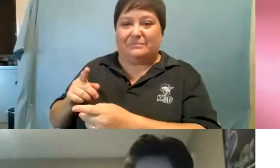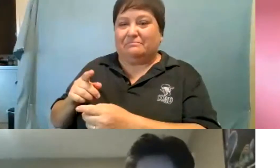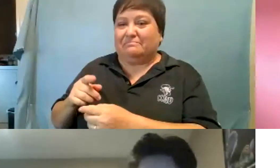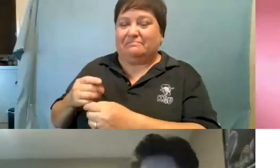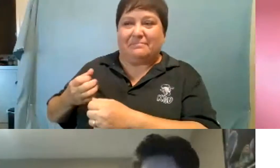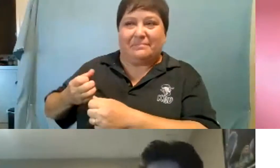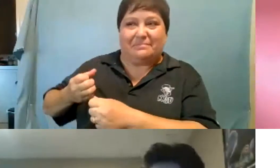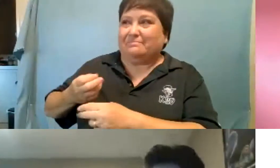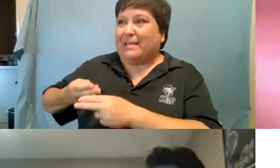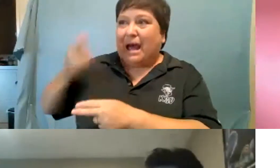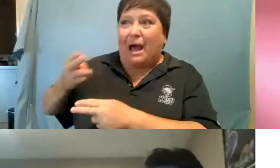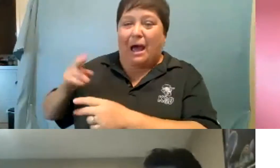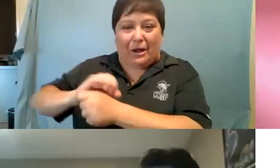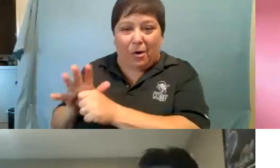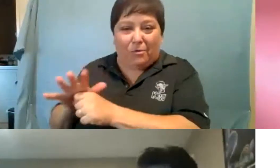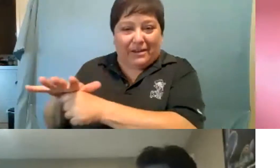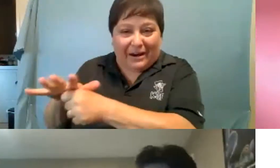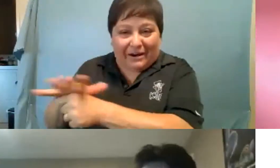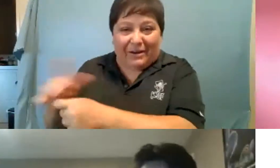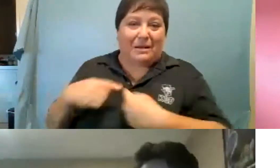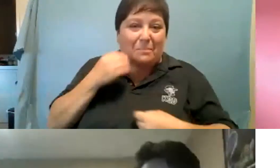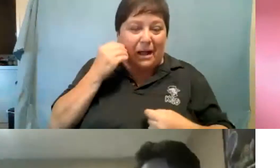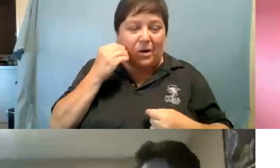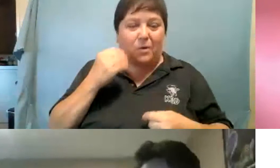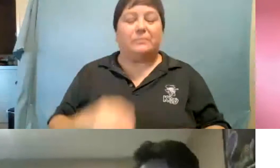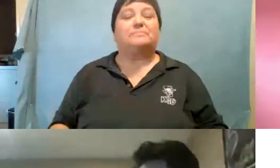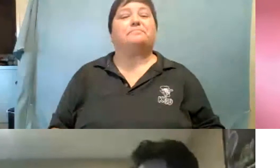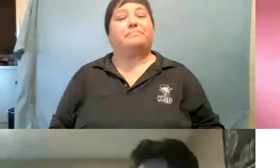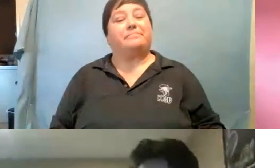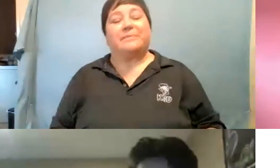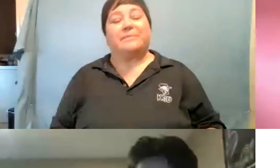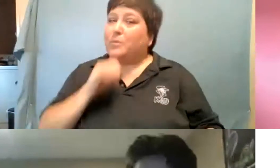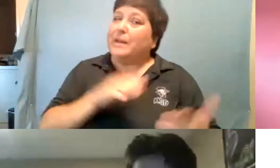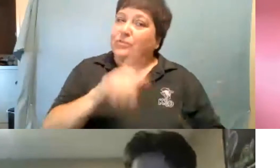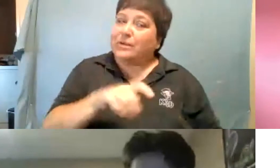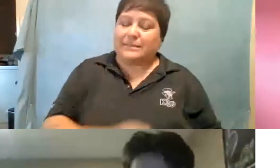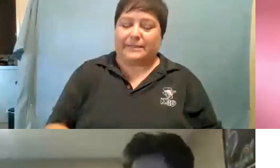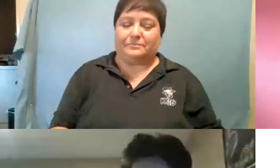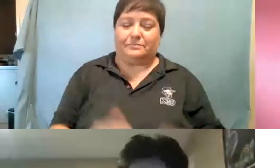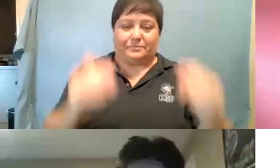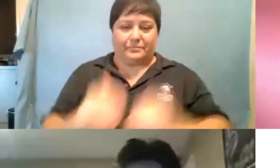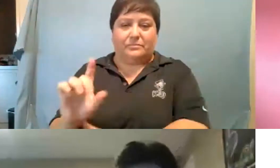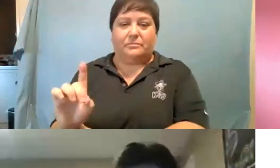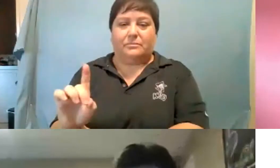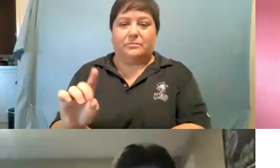Okay. All right. And then I think we have Drake as well.